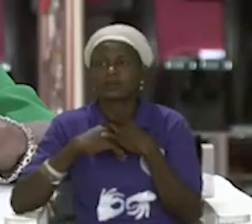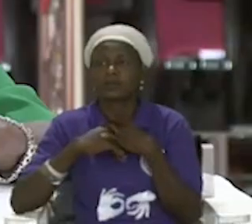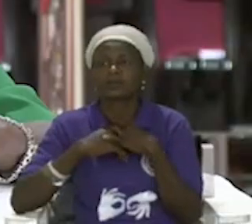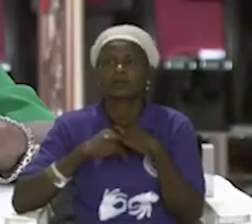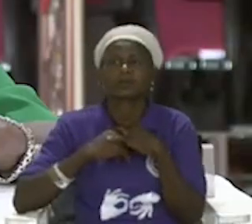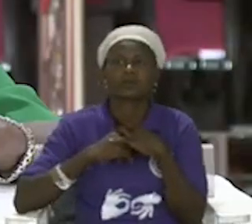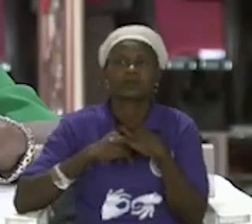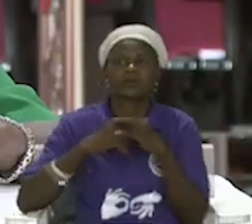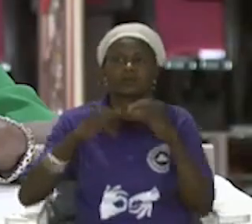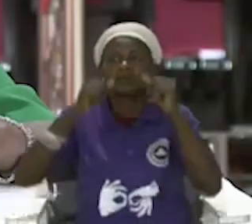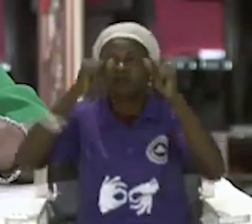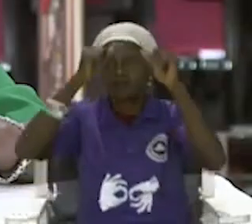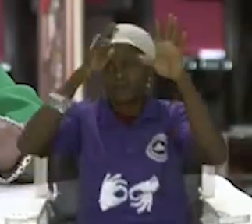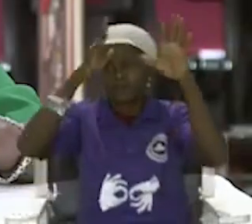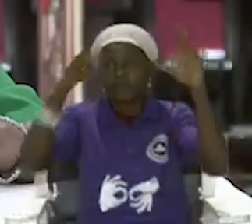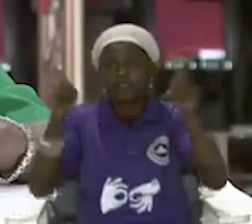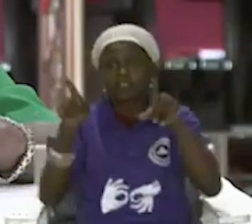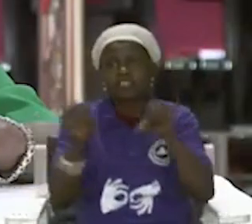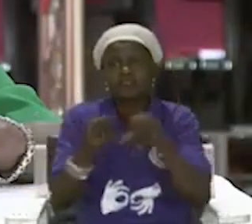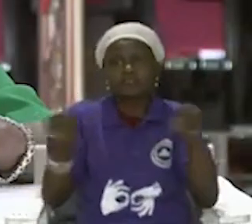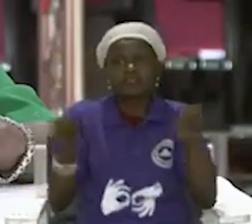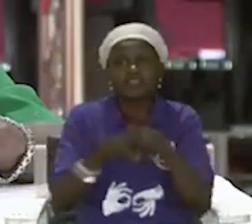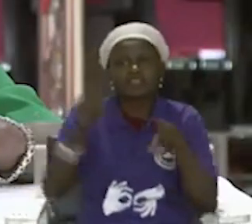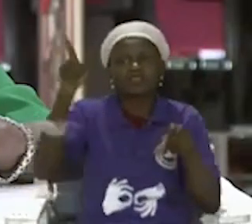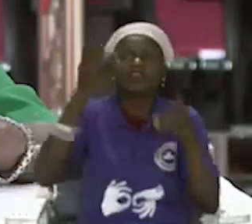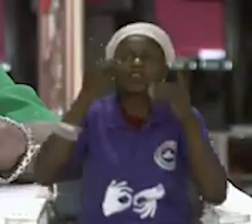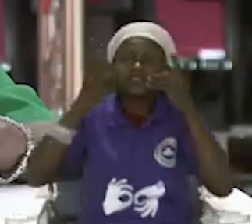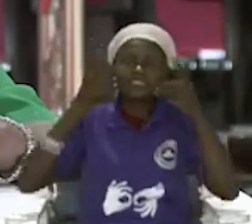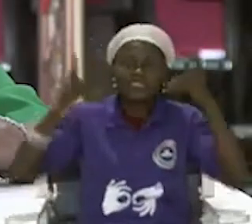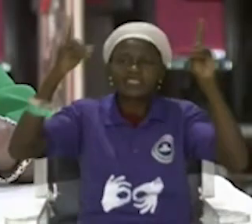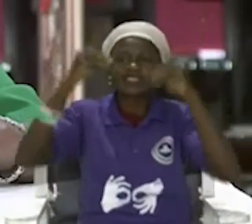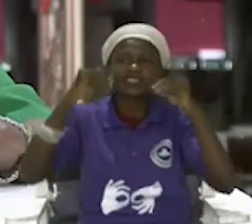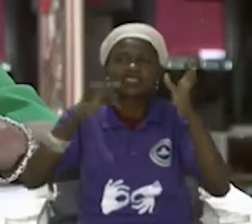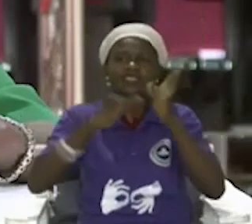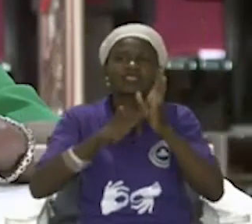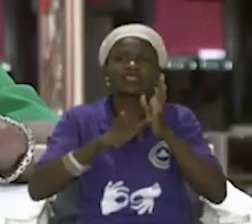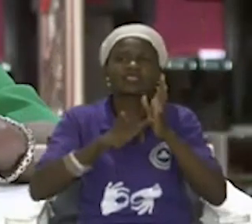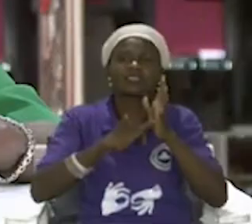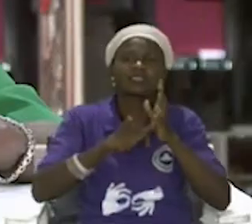Father, even as you have decreed it,